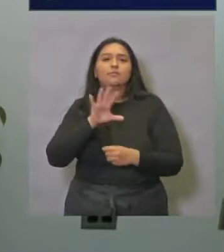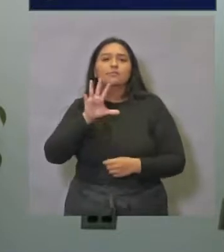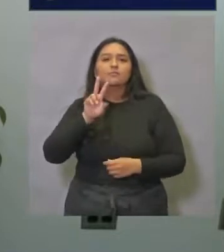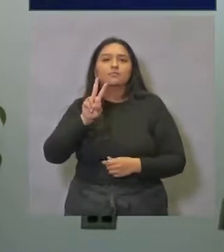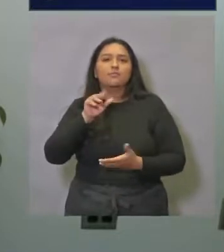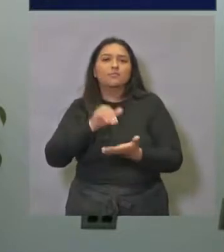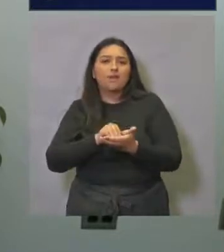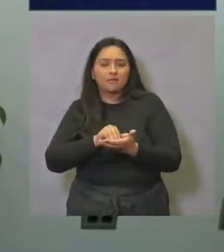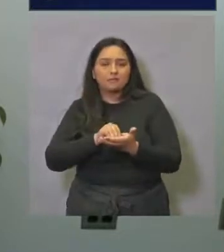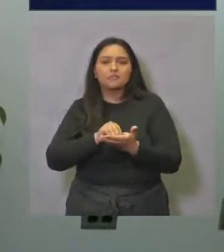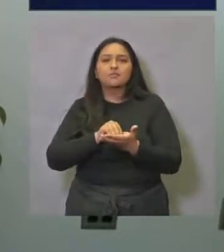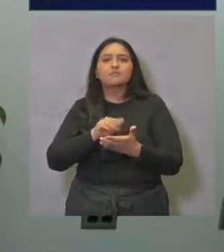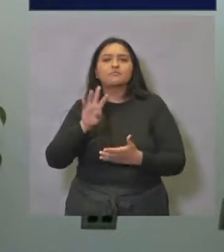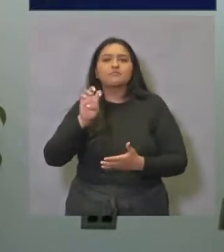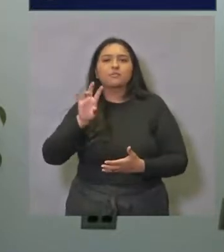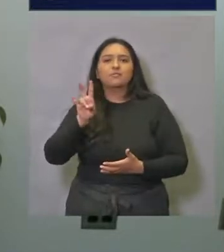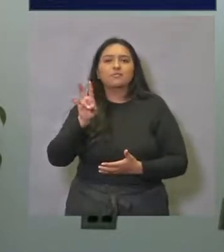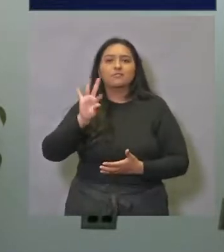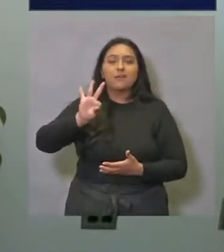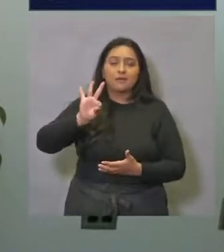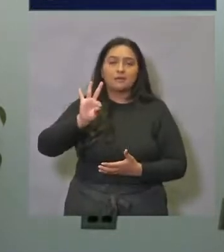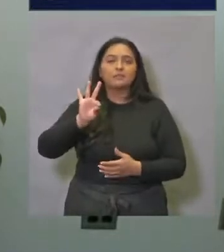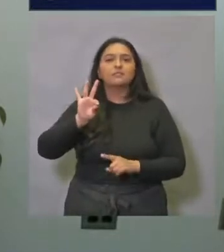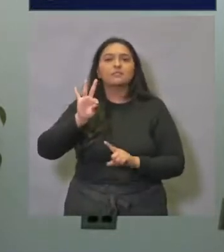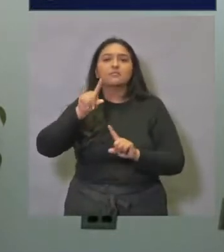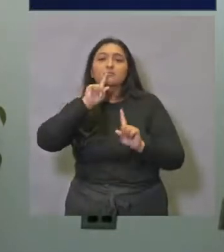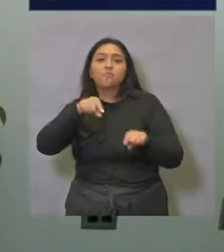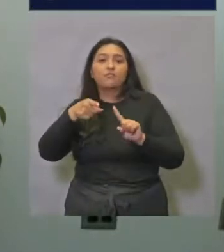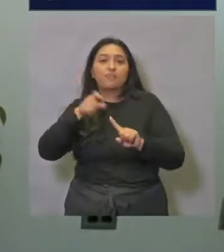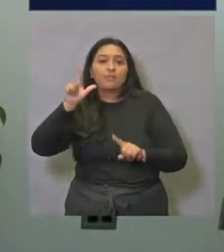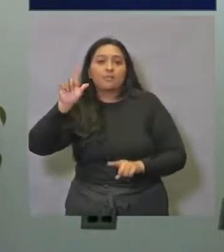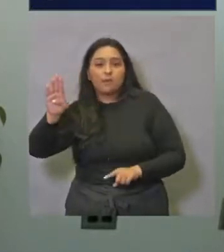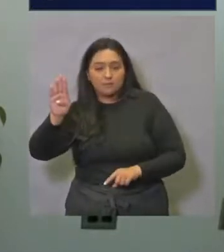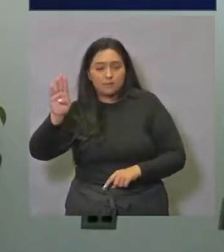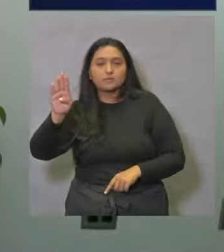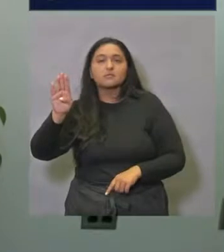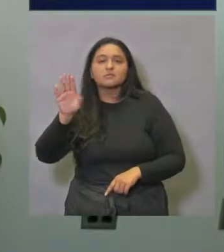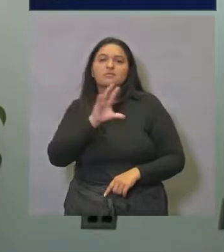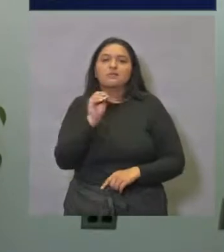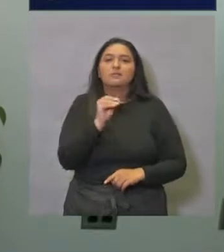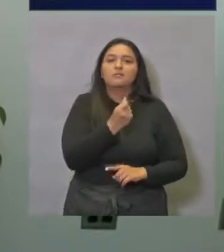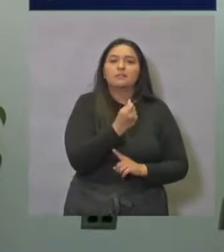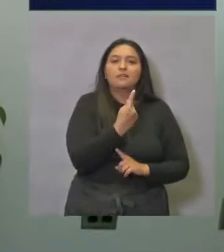52,479 total cases reported by our partners in the city of Long Beach and